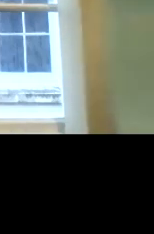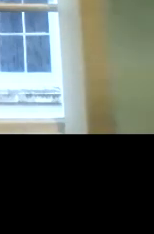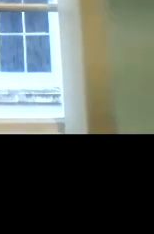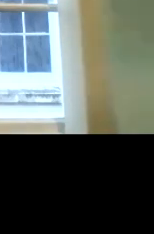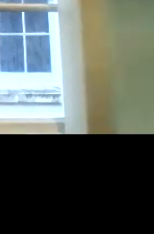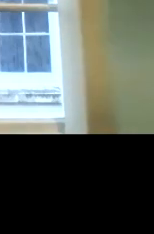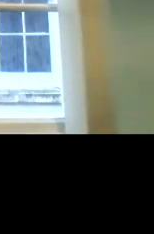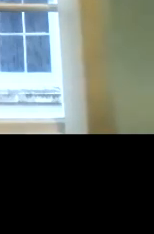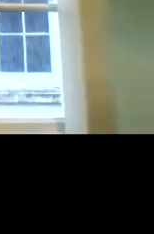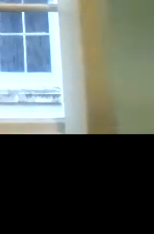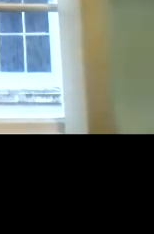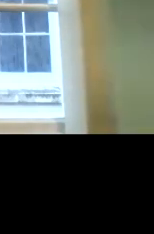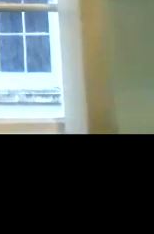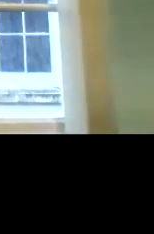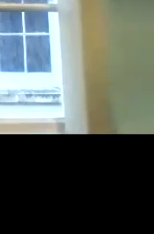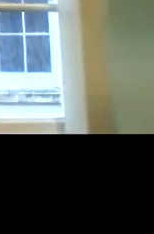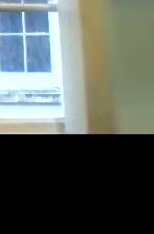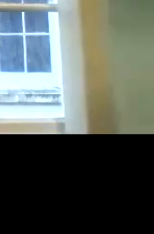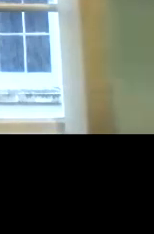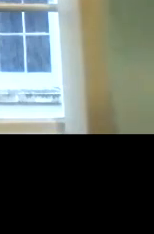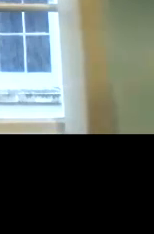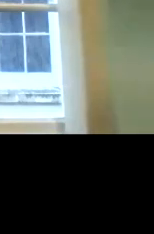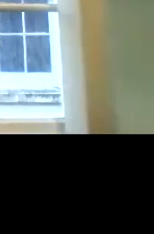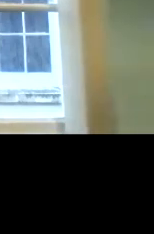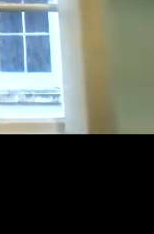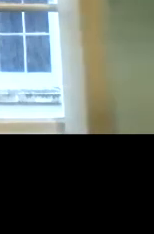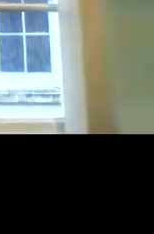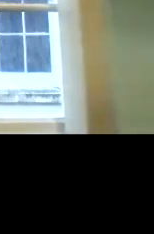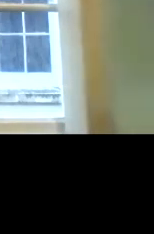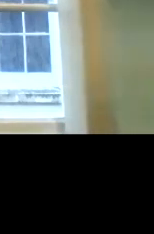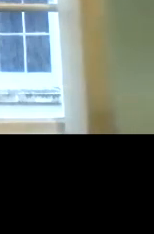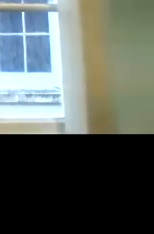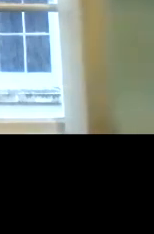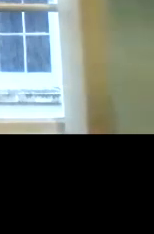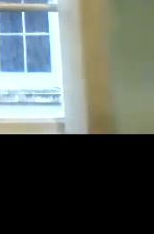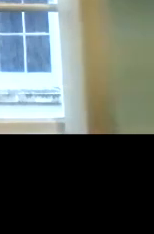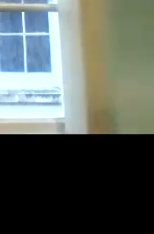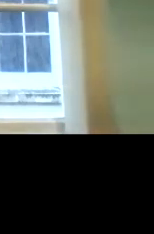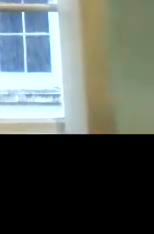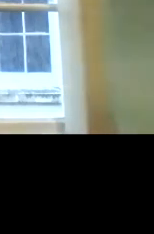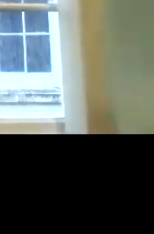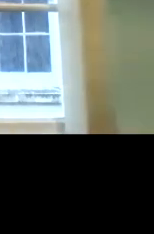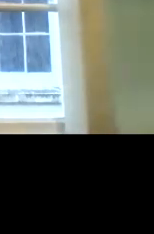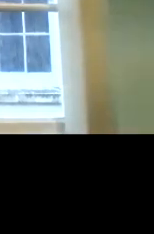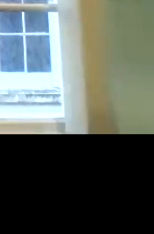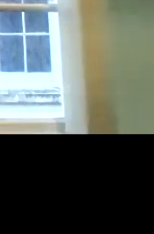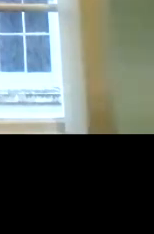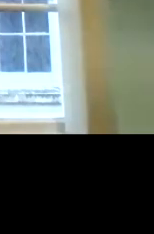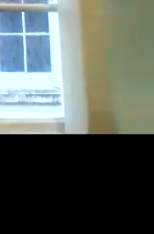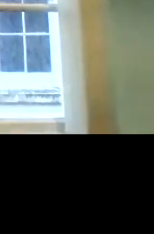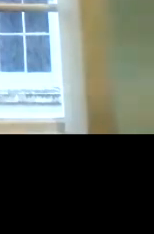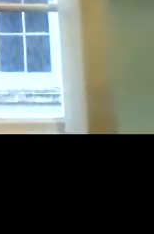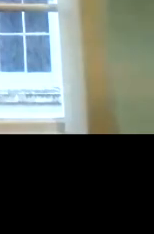other resources. One of those resources is POGP. There's free patient leaflets, and there's maybe about 15